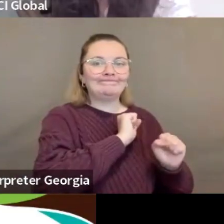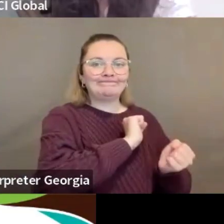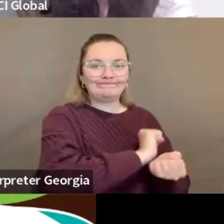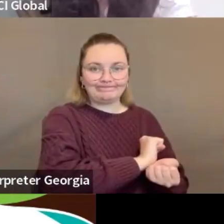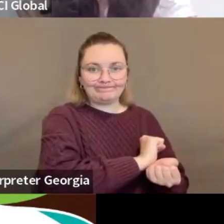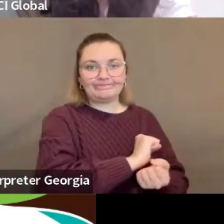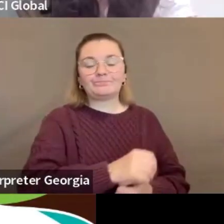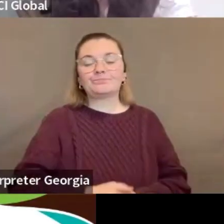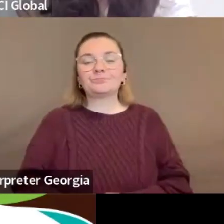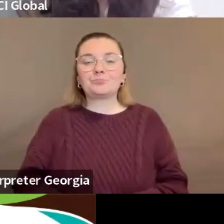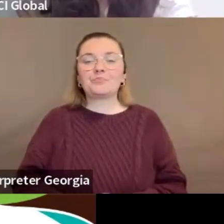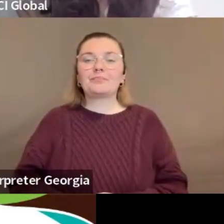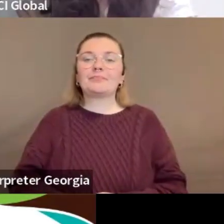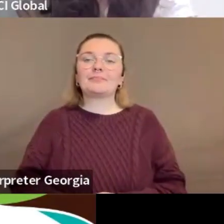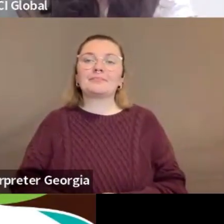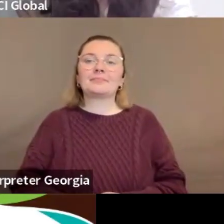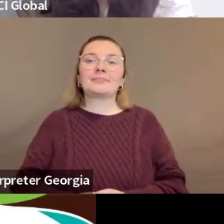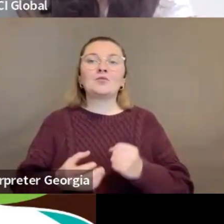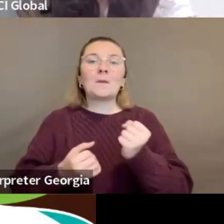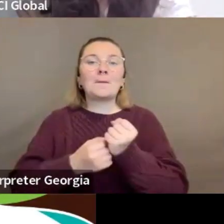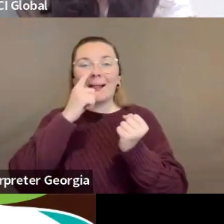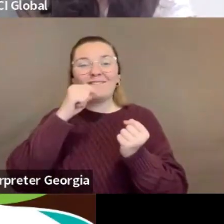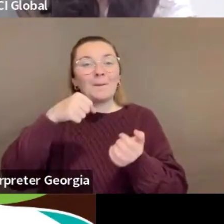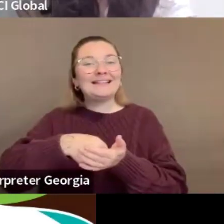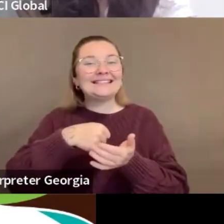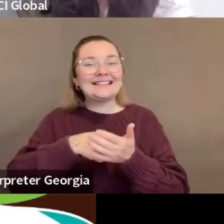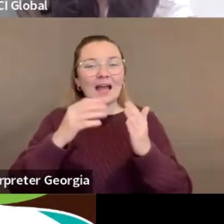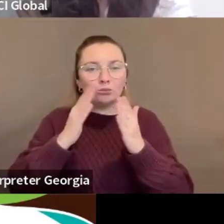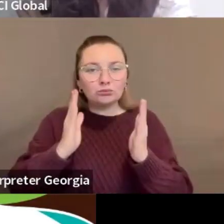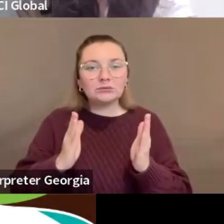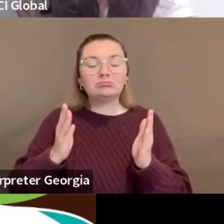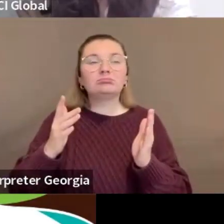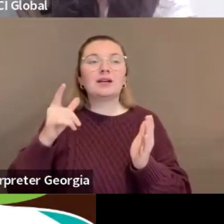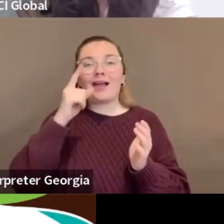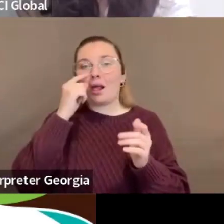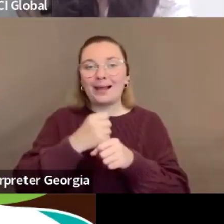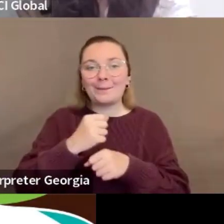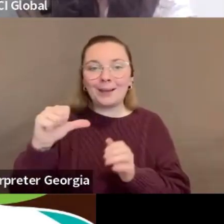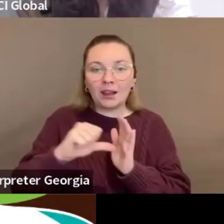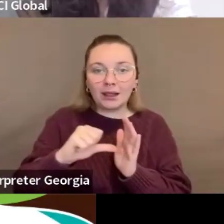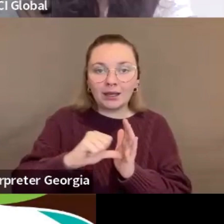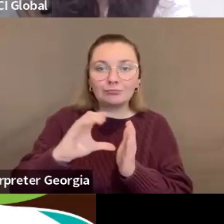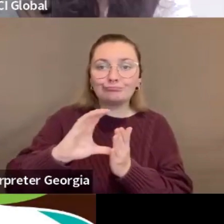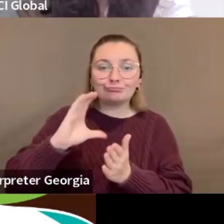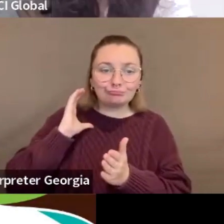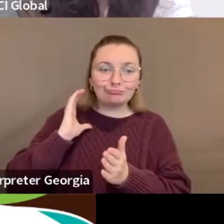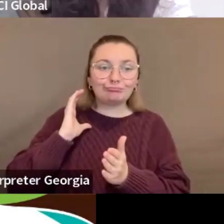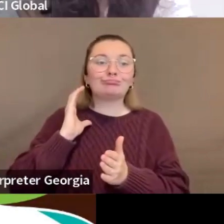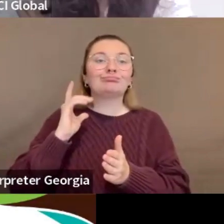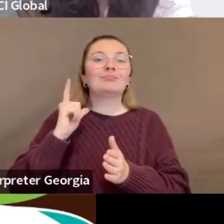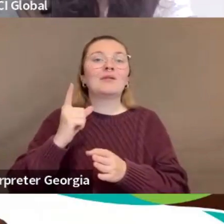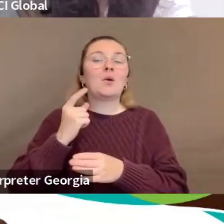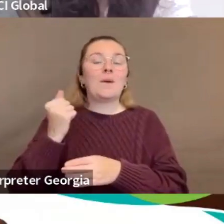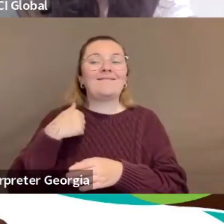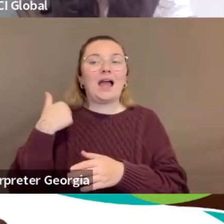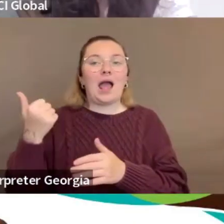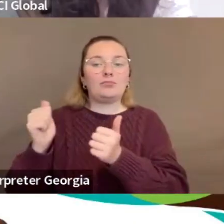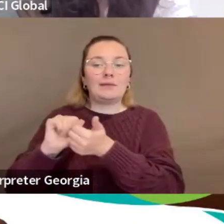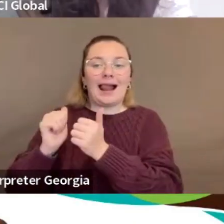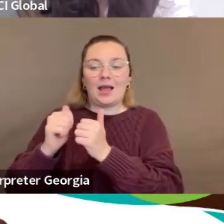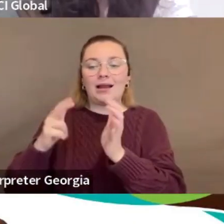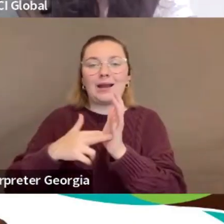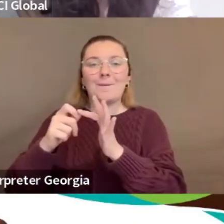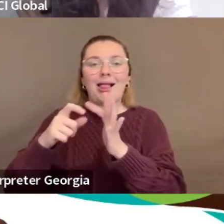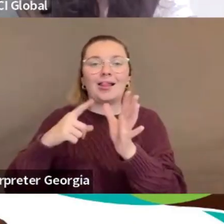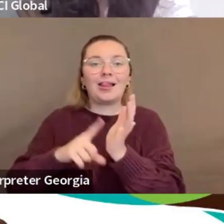Supporting people to have access to basic housing and livelihoods. Our partner Koshish in Nepal are providing crisis support